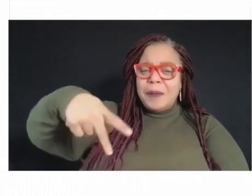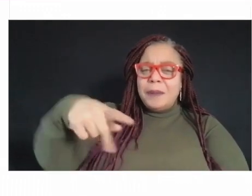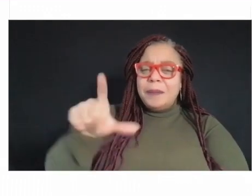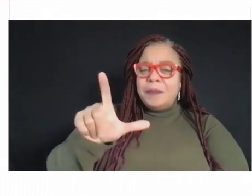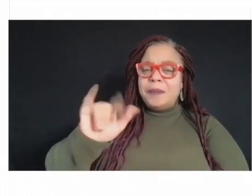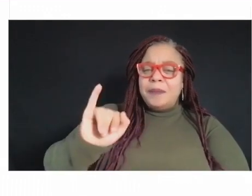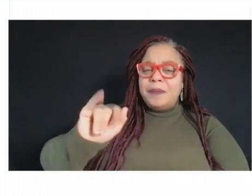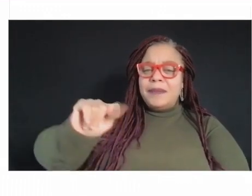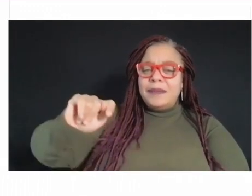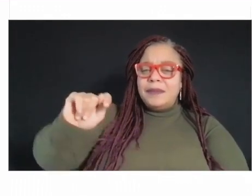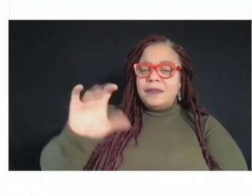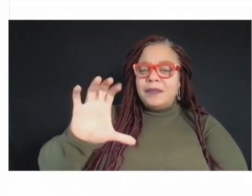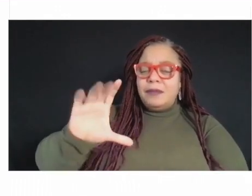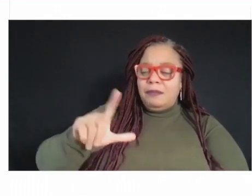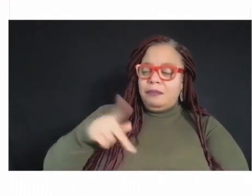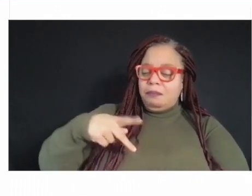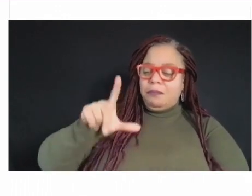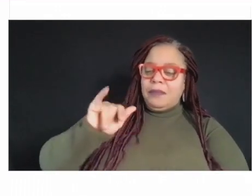away. Thank you.